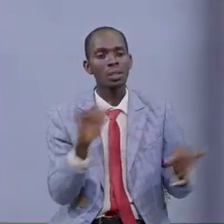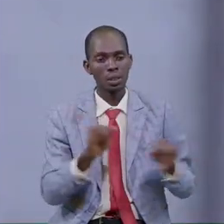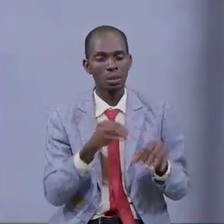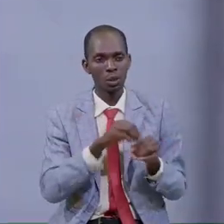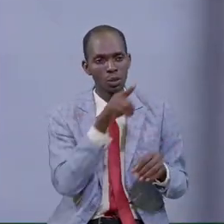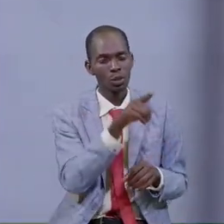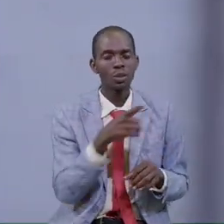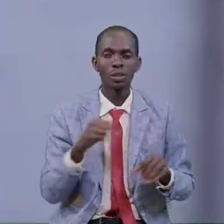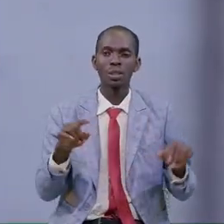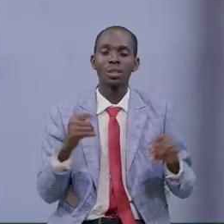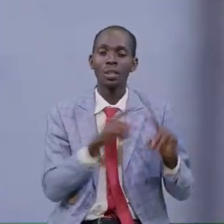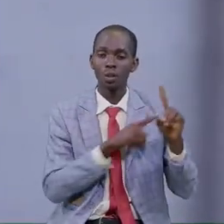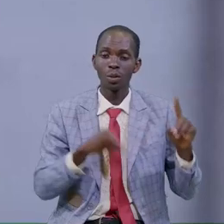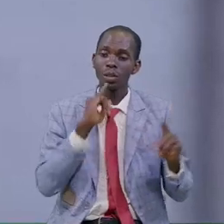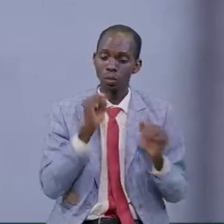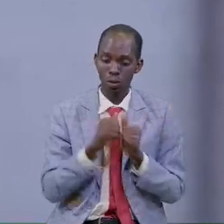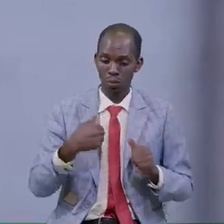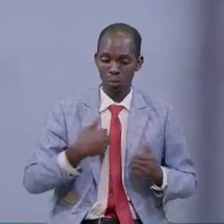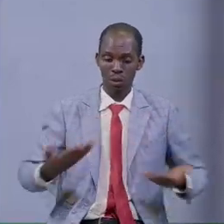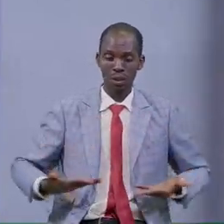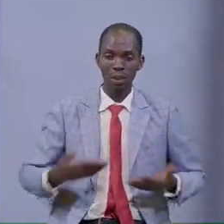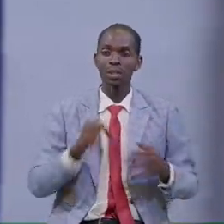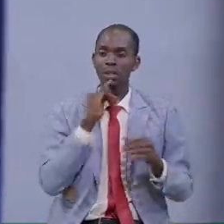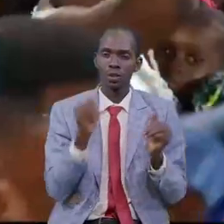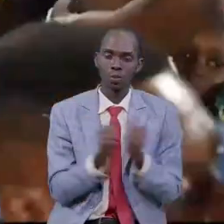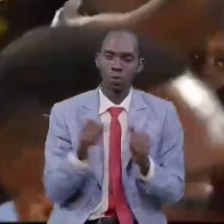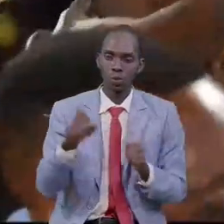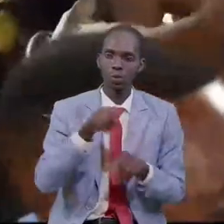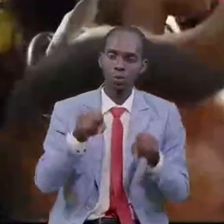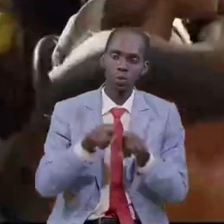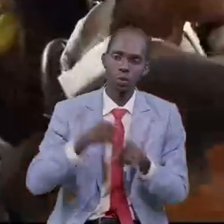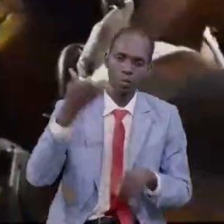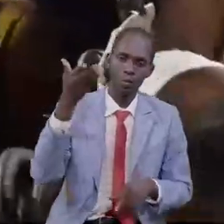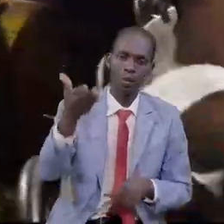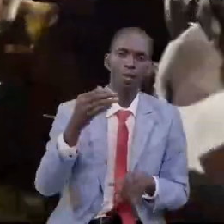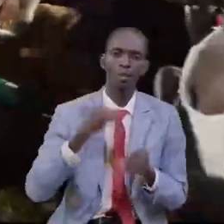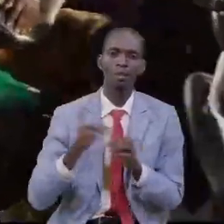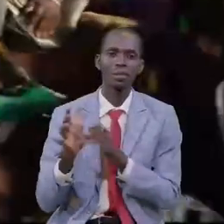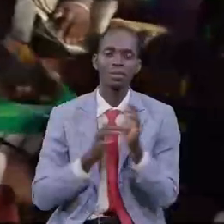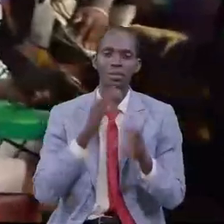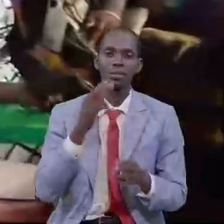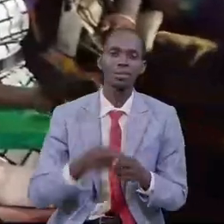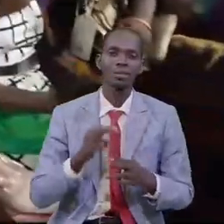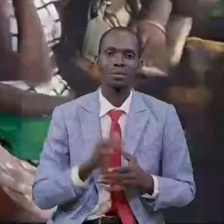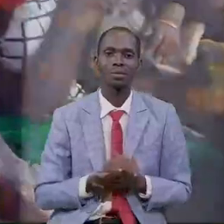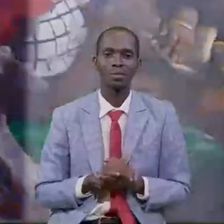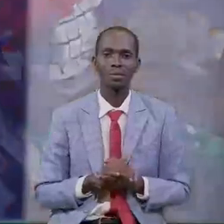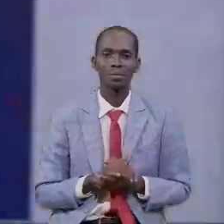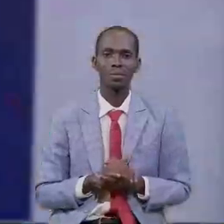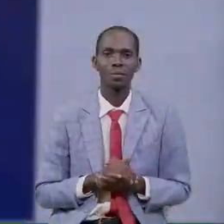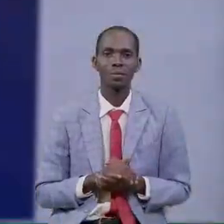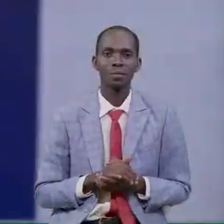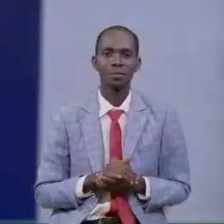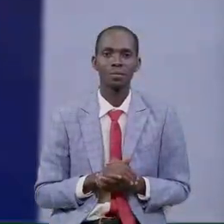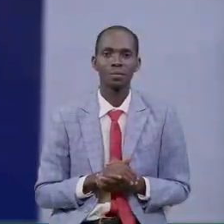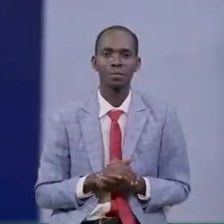here, is the same le Seigneur est le in même you over there. Avec moi, le même avec vous. Le même en moi, le même en vous,